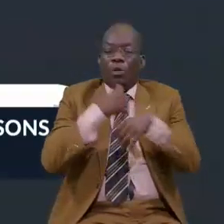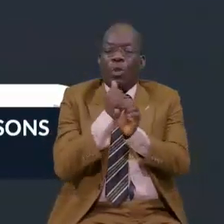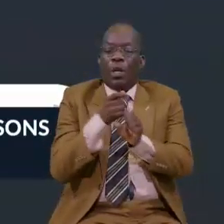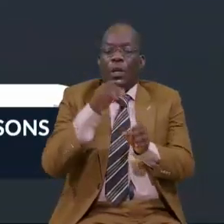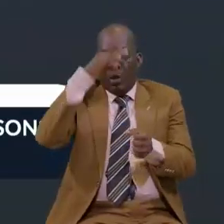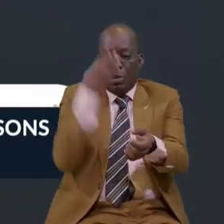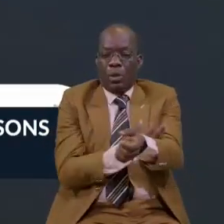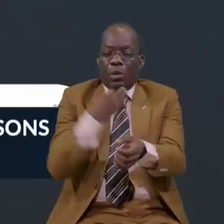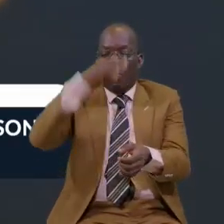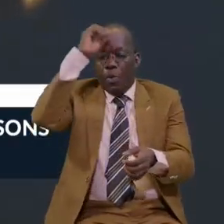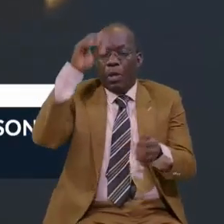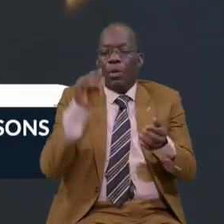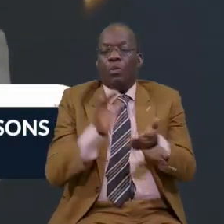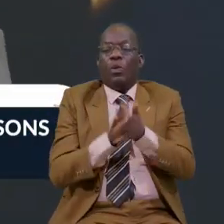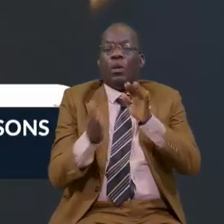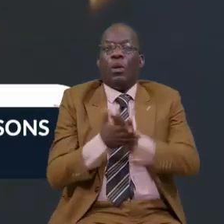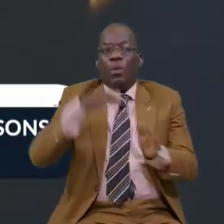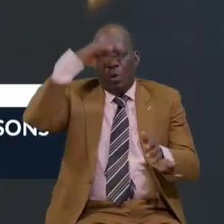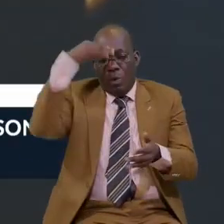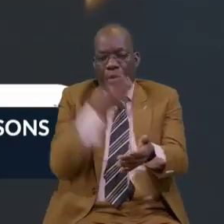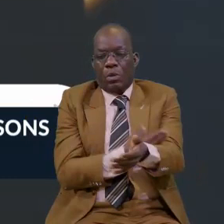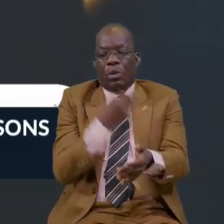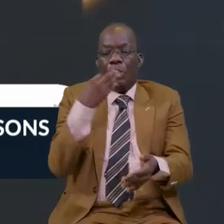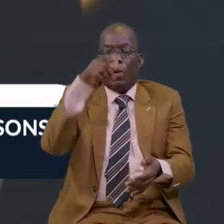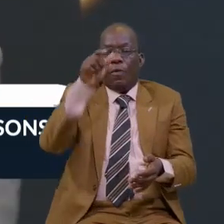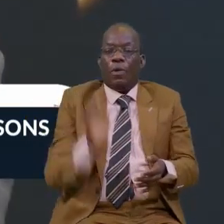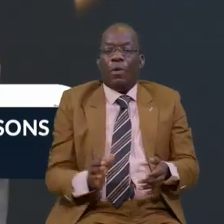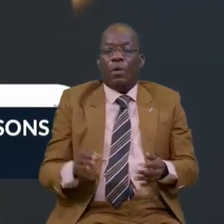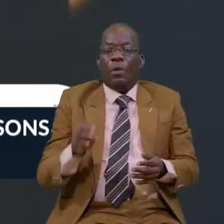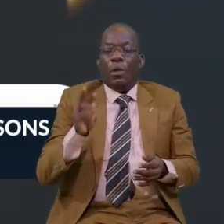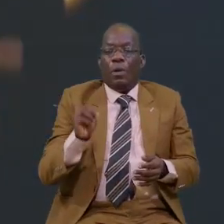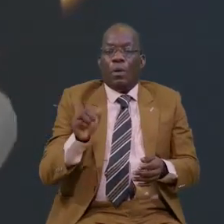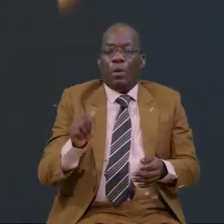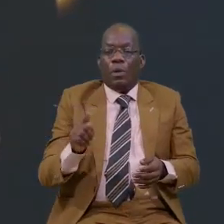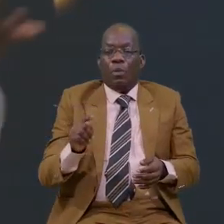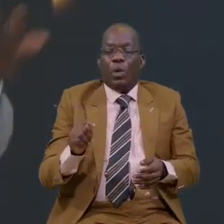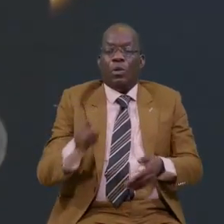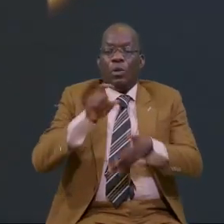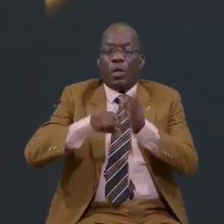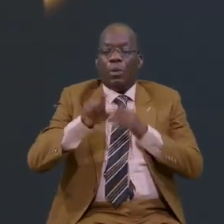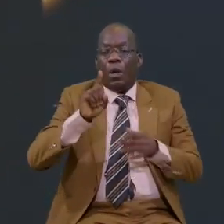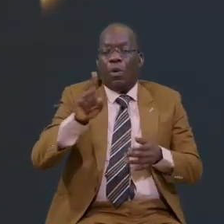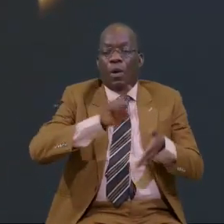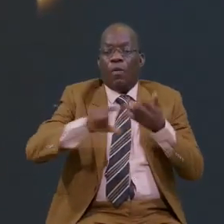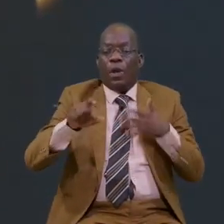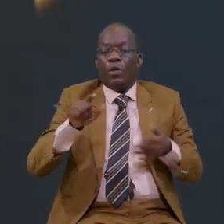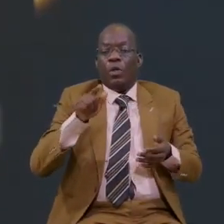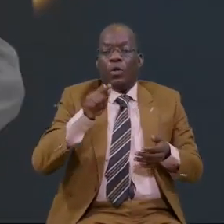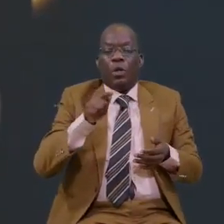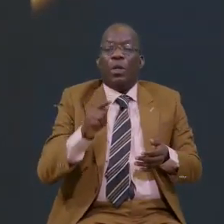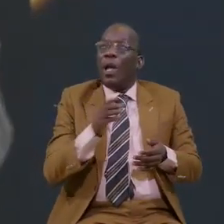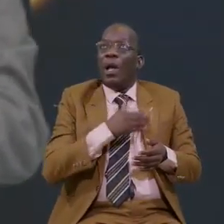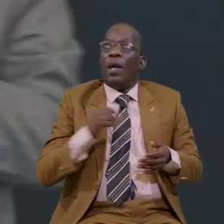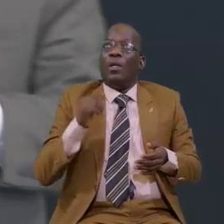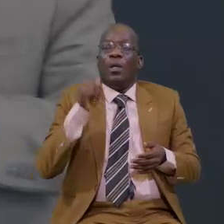of God. We're looking at Matthew chapter 1, verse 21. It says, and she shall bring forth a